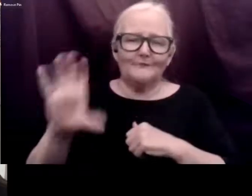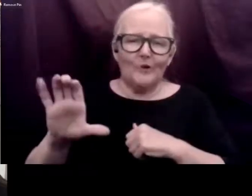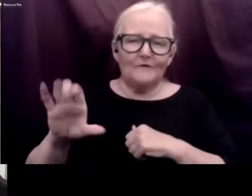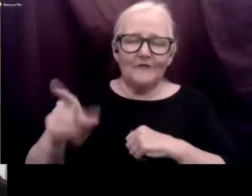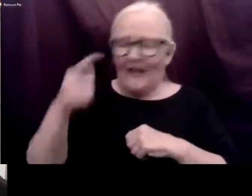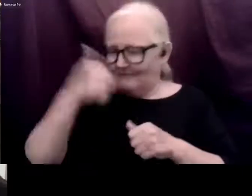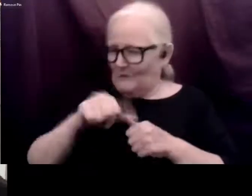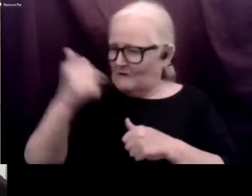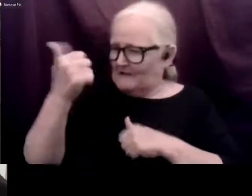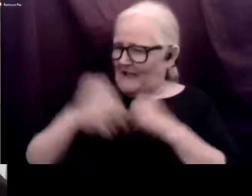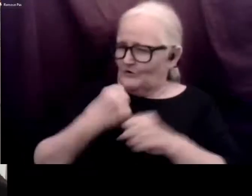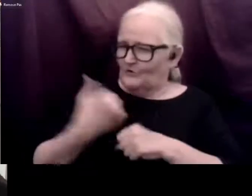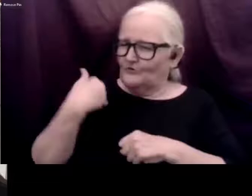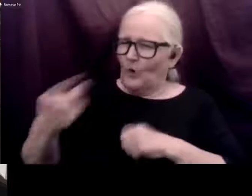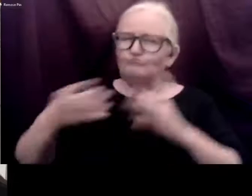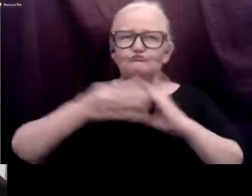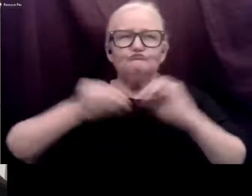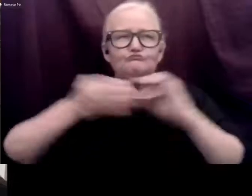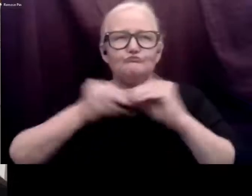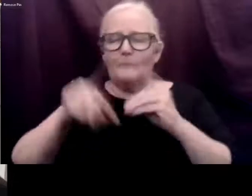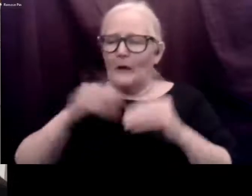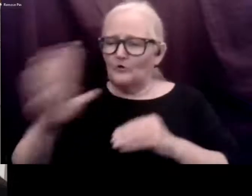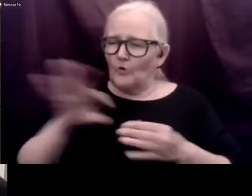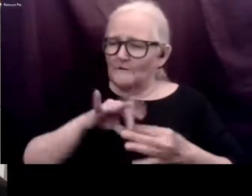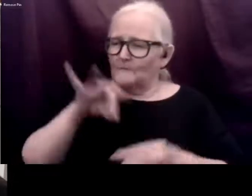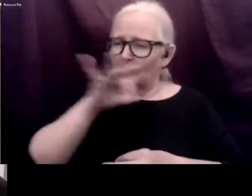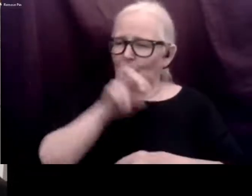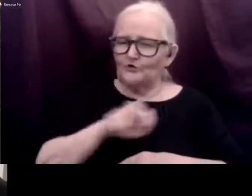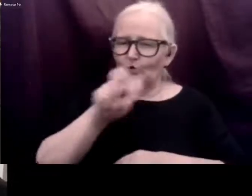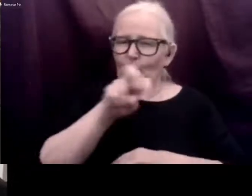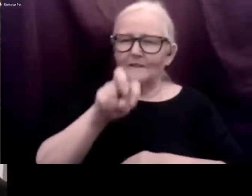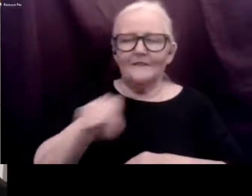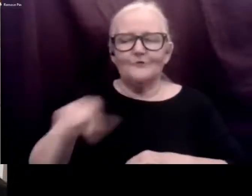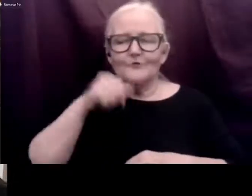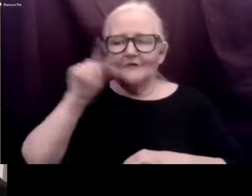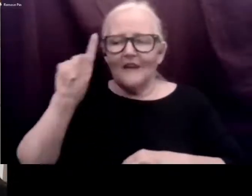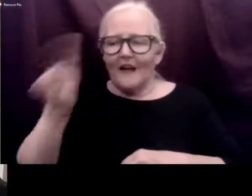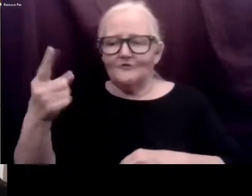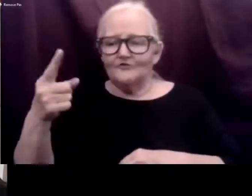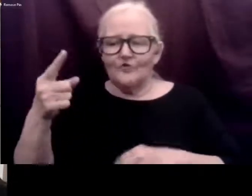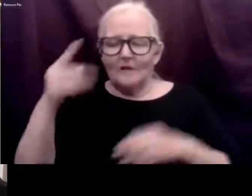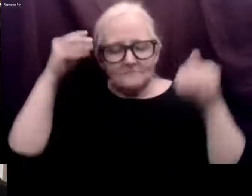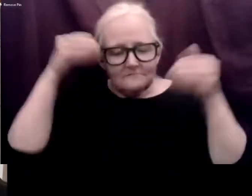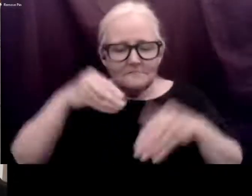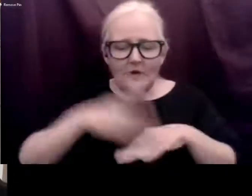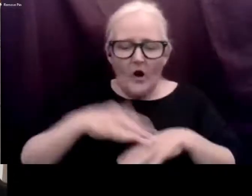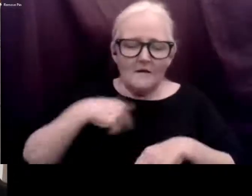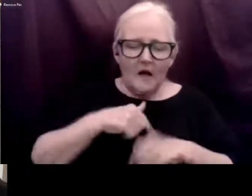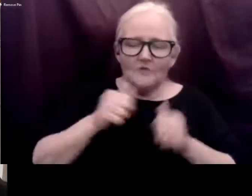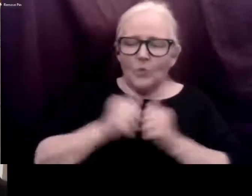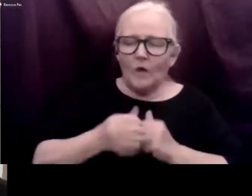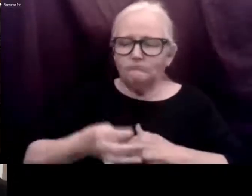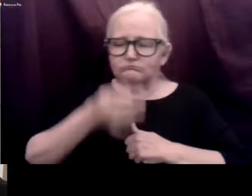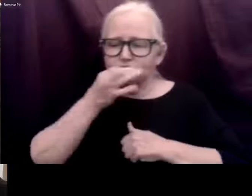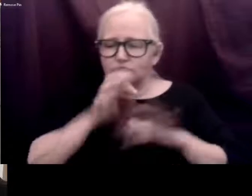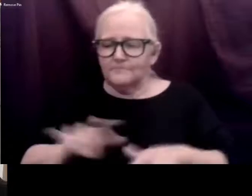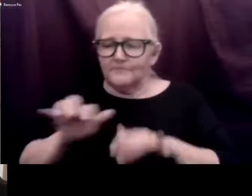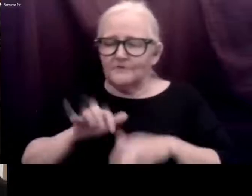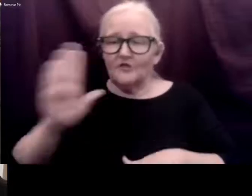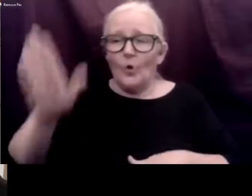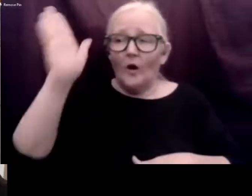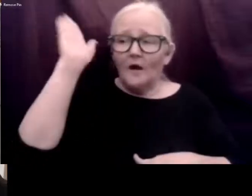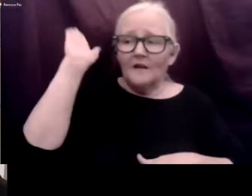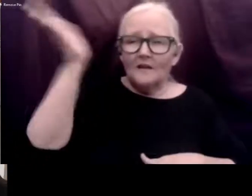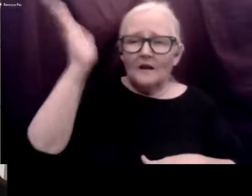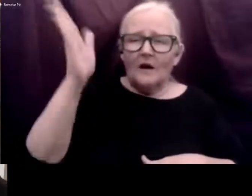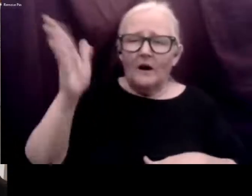You're much more than just dedicated to us through your gifted piano playing. Your sermon was chock full of great stories, wisdom,